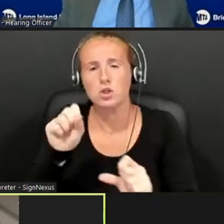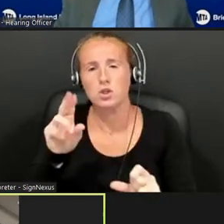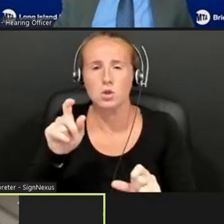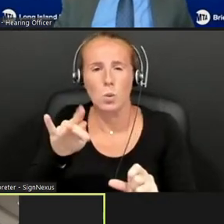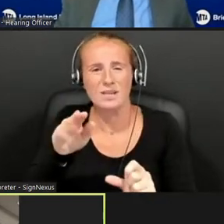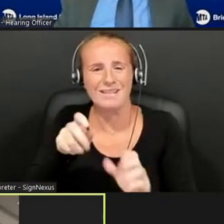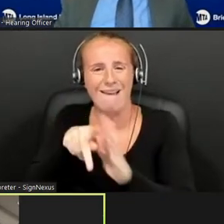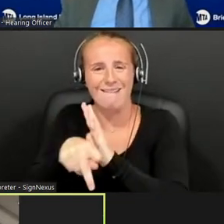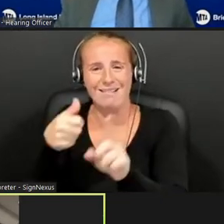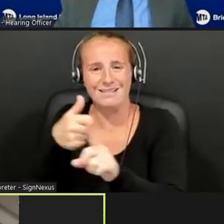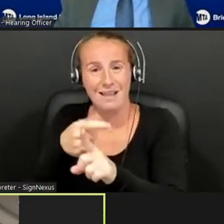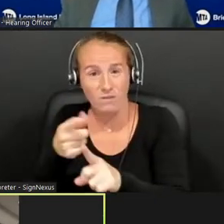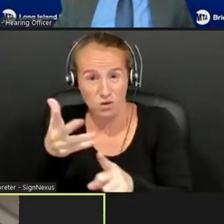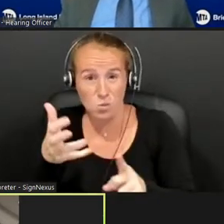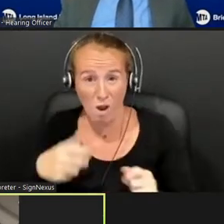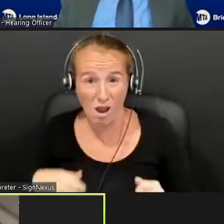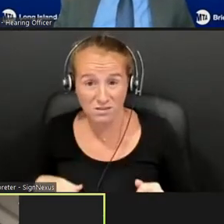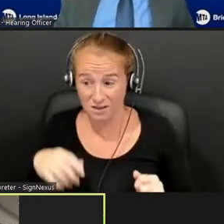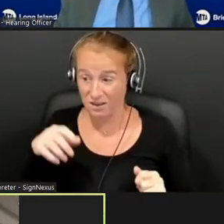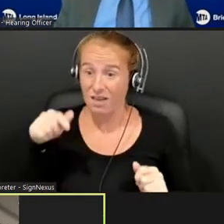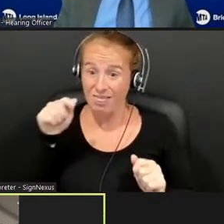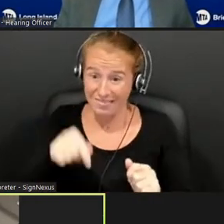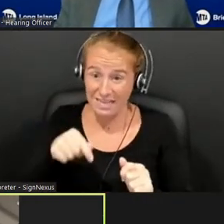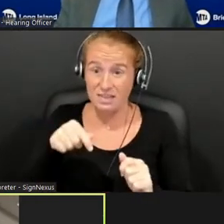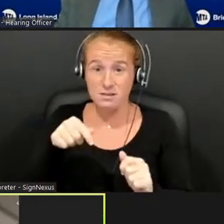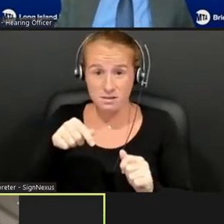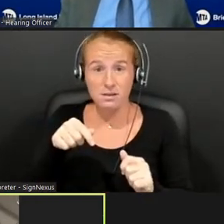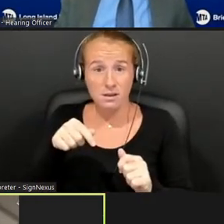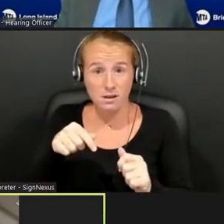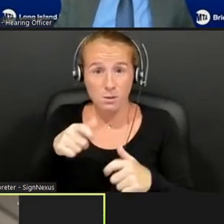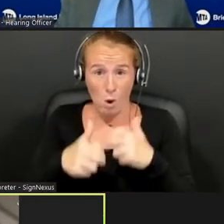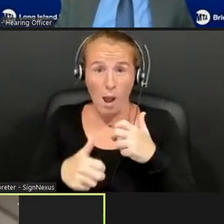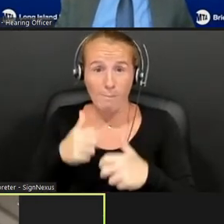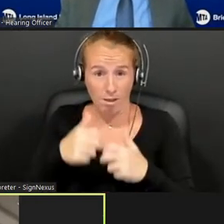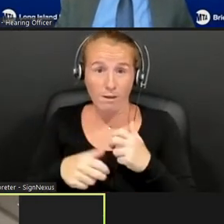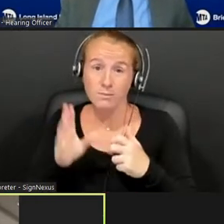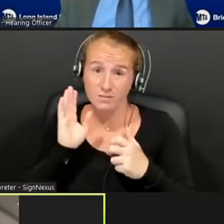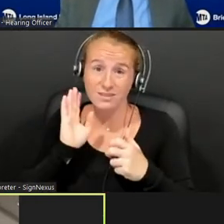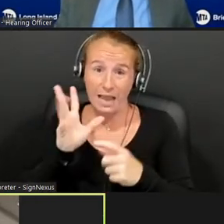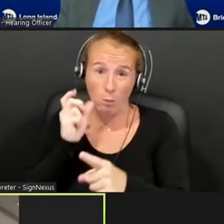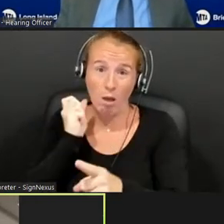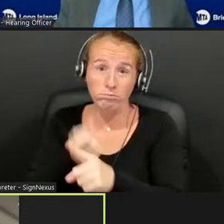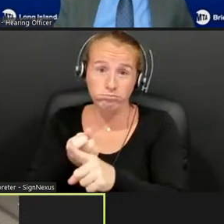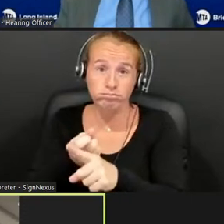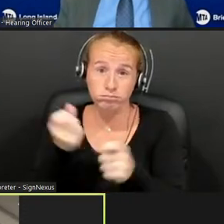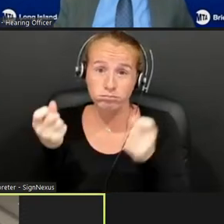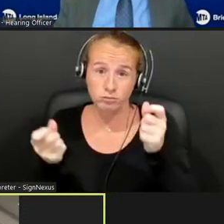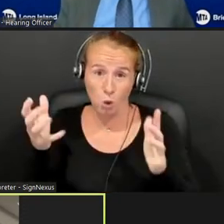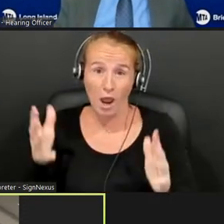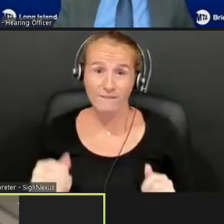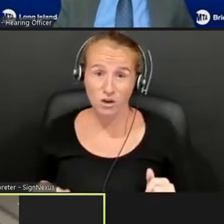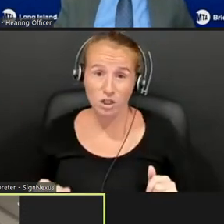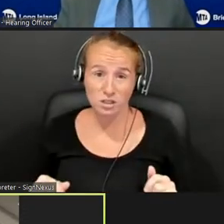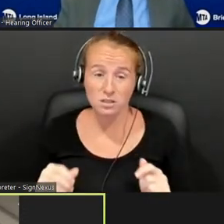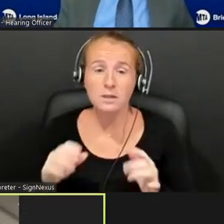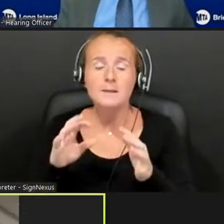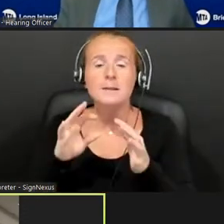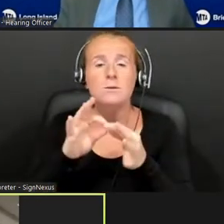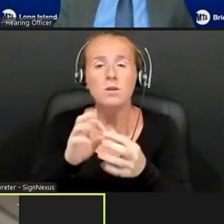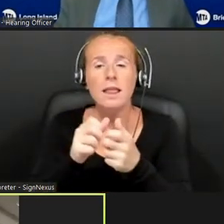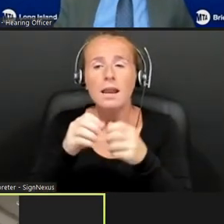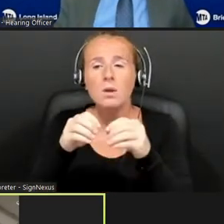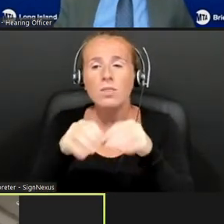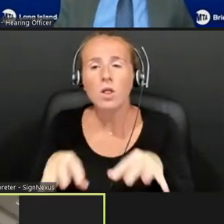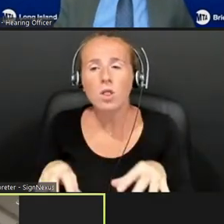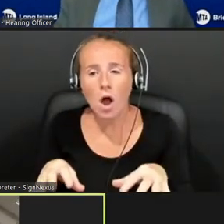this CBD tool will definitely bring finance and hardship to all the TLC drivers and like currently lots of uh mom